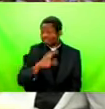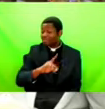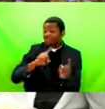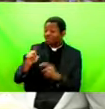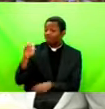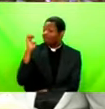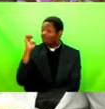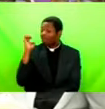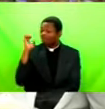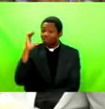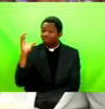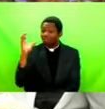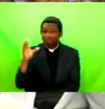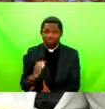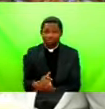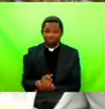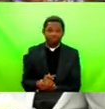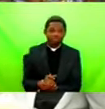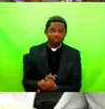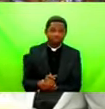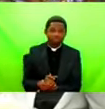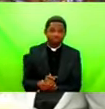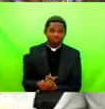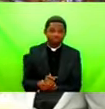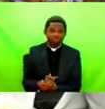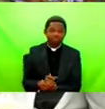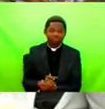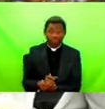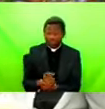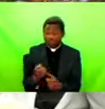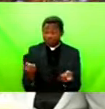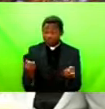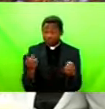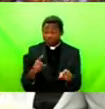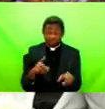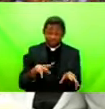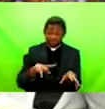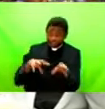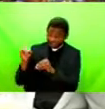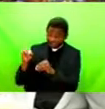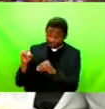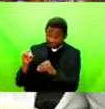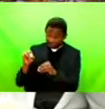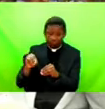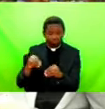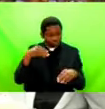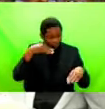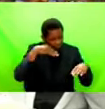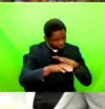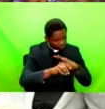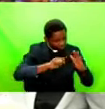Anytime we move, she locks the door. And many of the things I preach, I steal it from her.